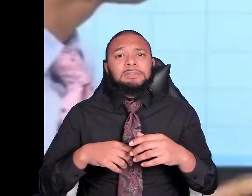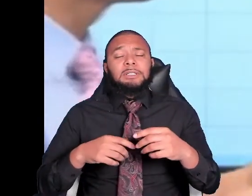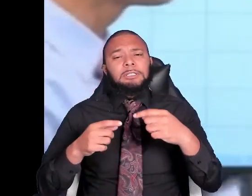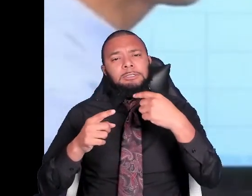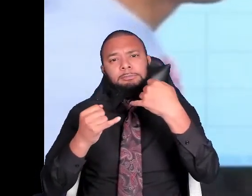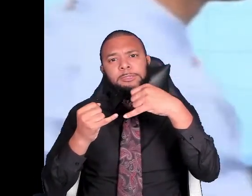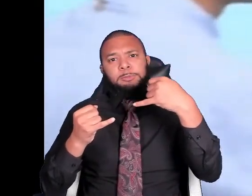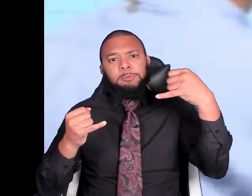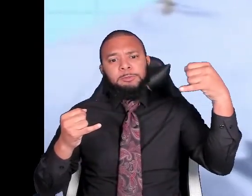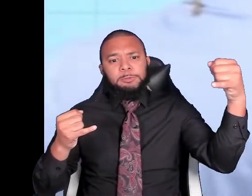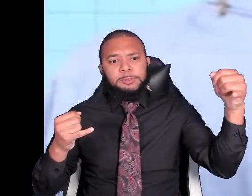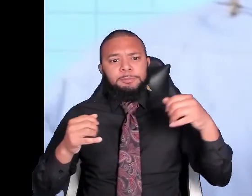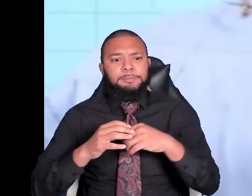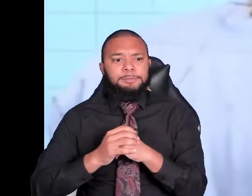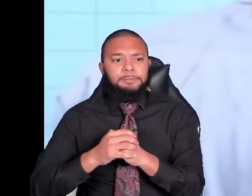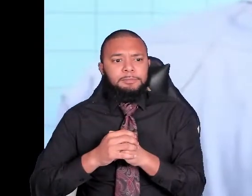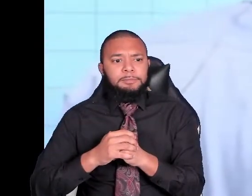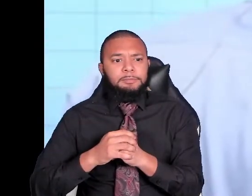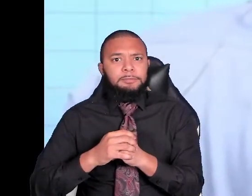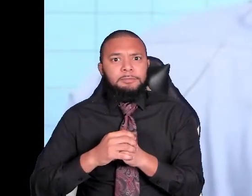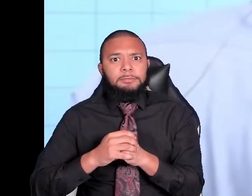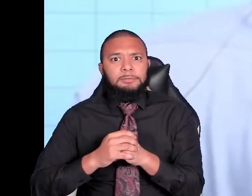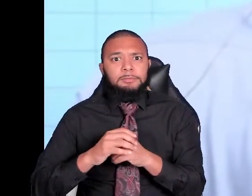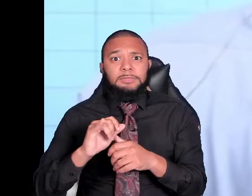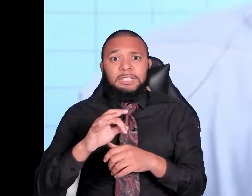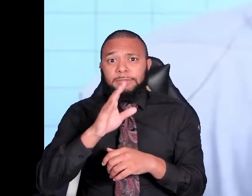So actually, we aren't going to draw a straight line through this.